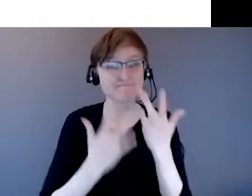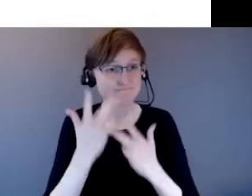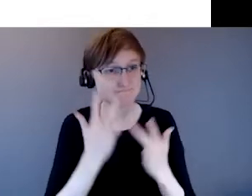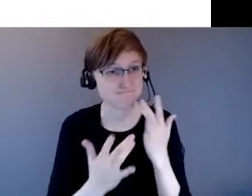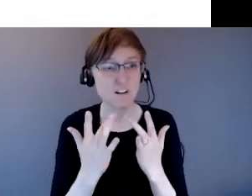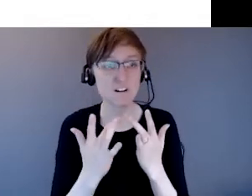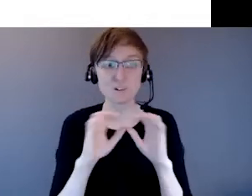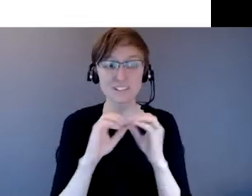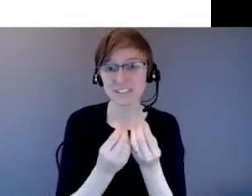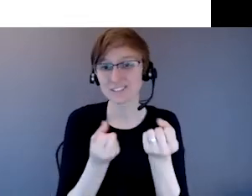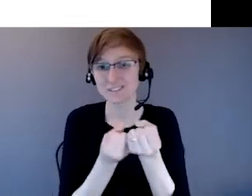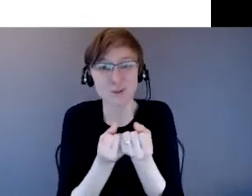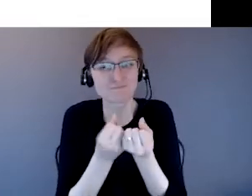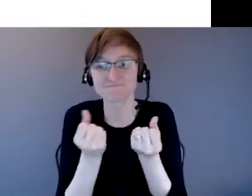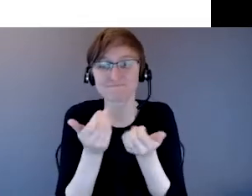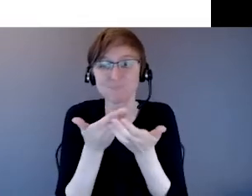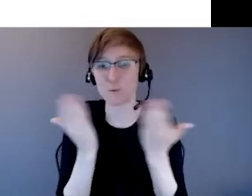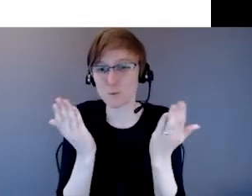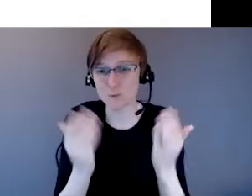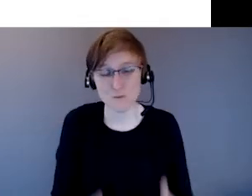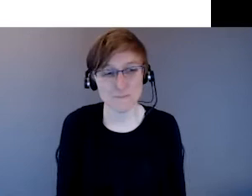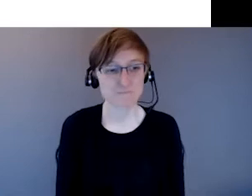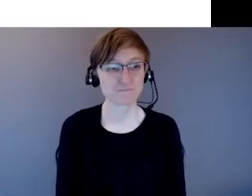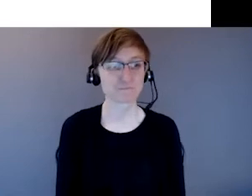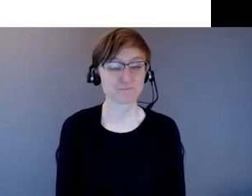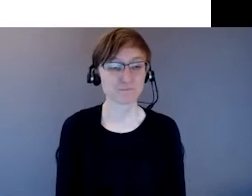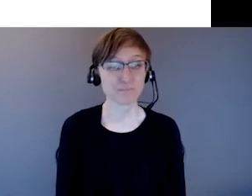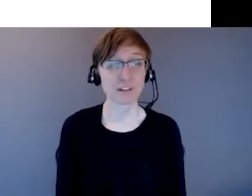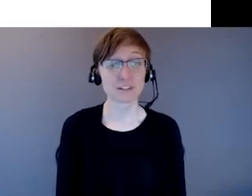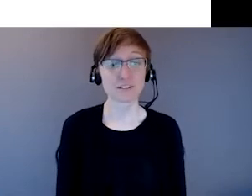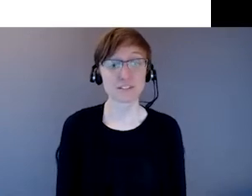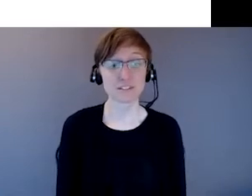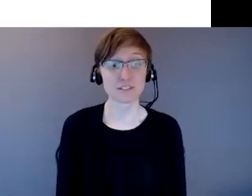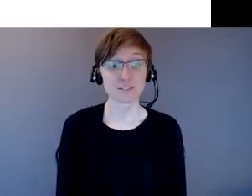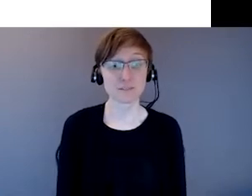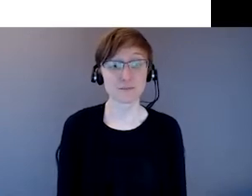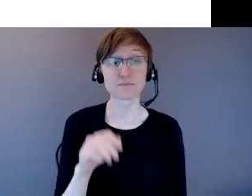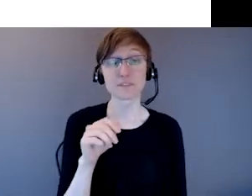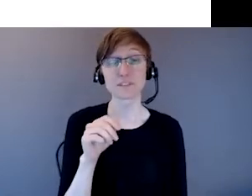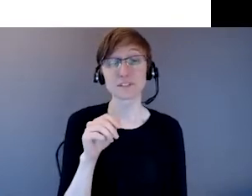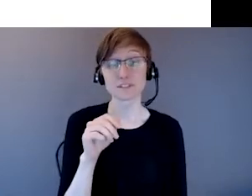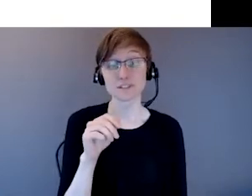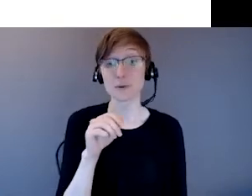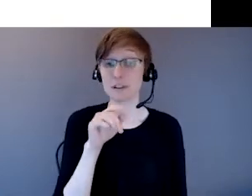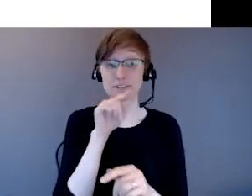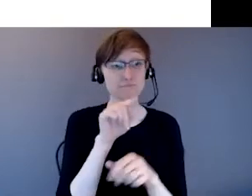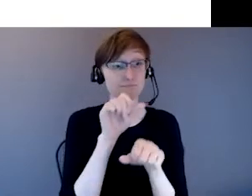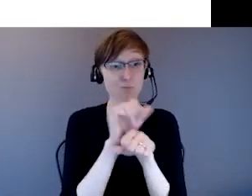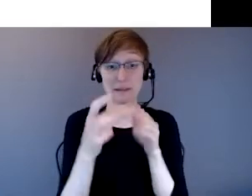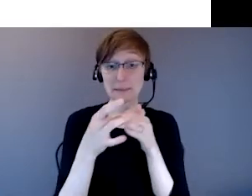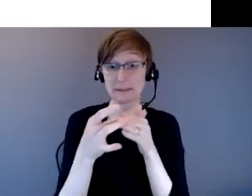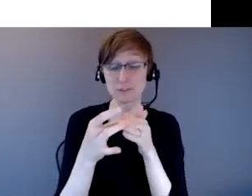during advancement from a junior position to a leadership position, but while in a leadership role again, is this notion of